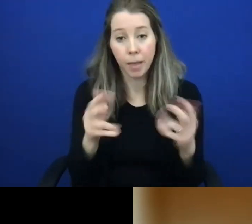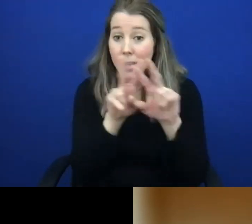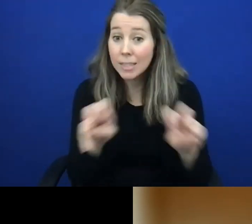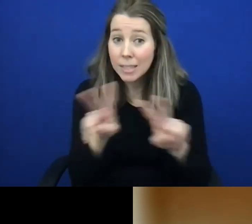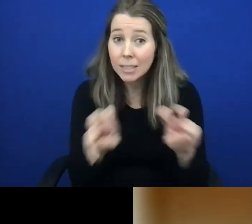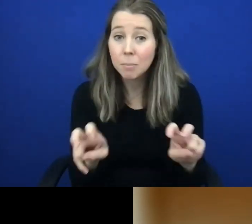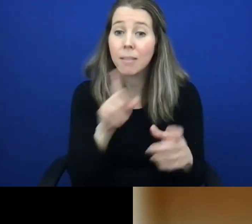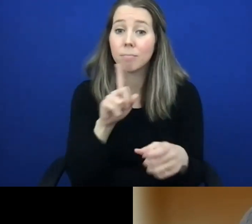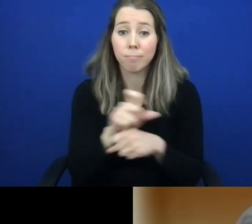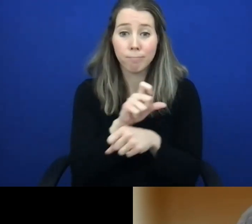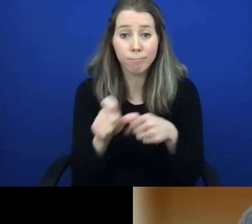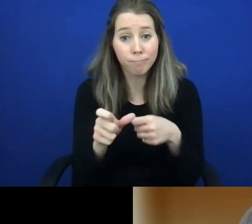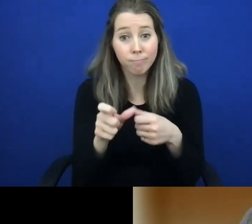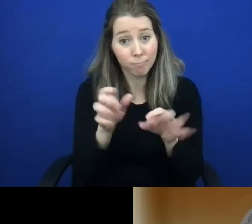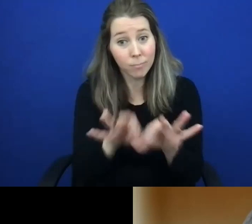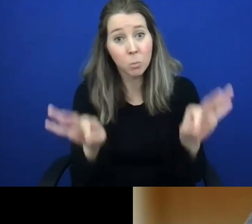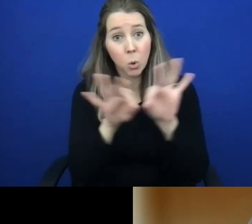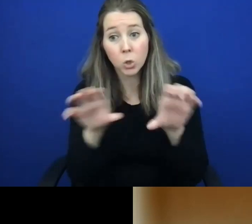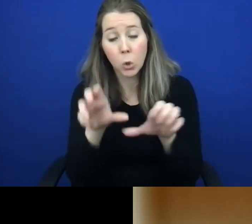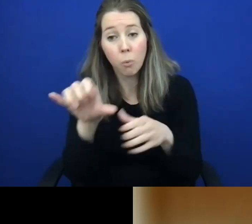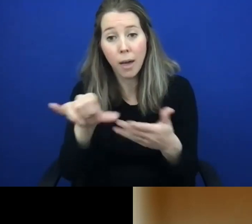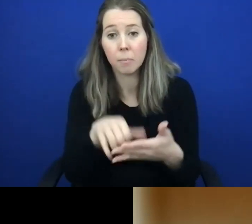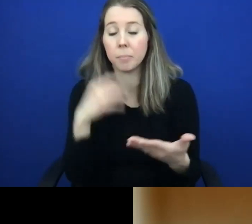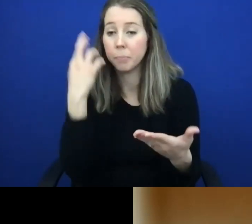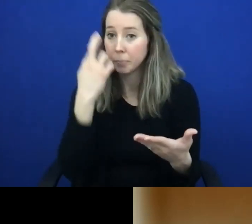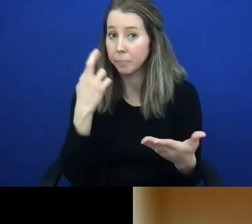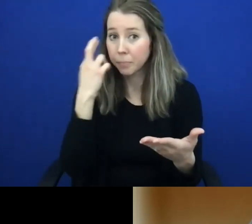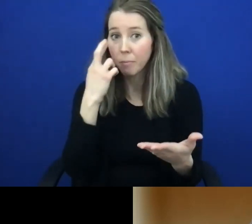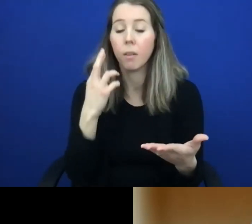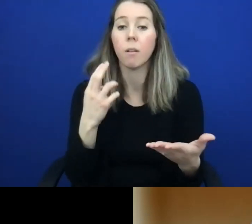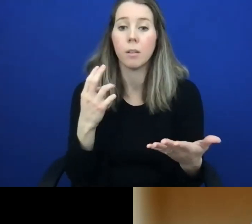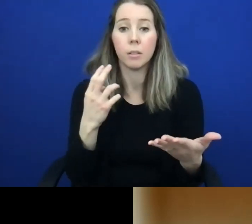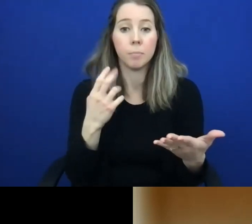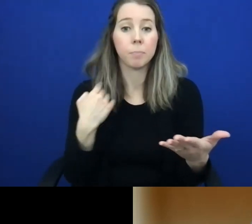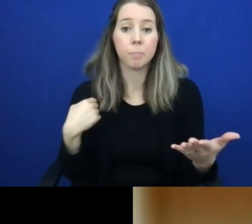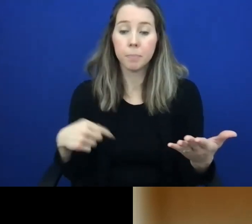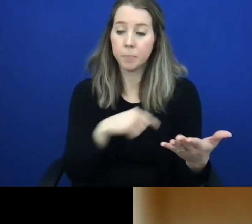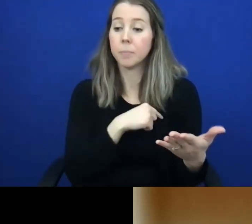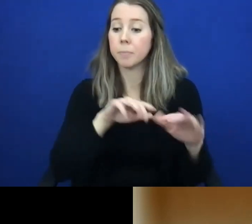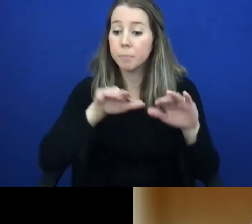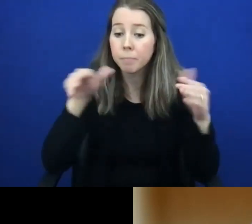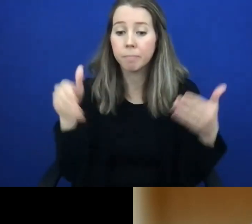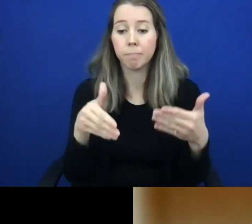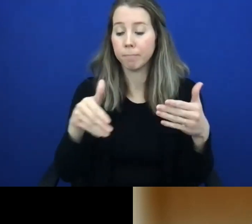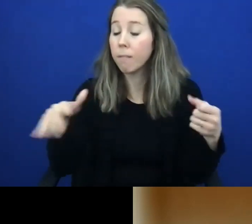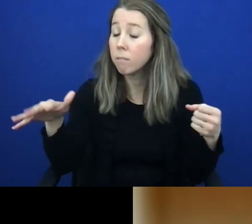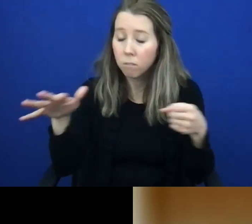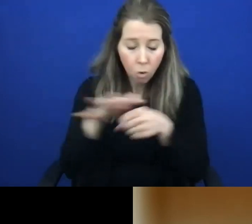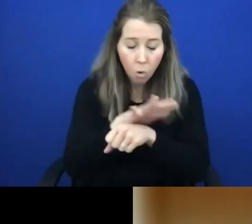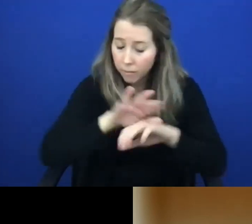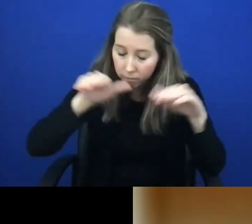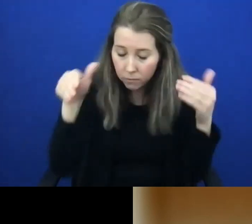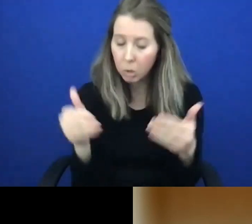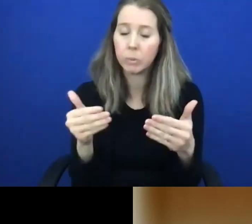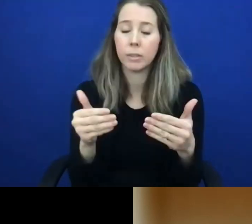is actually the key to doing that, because we focus entirely just on to